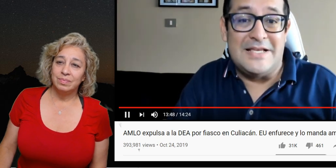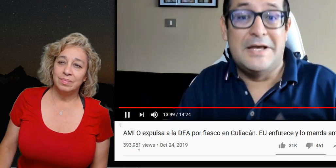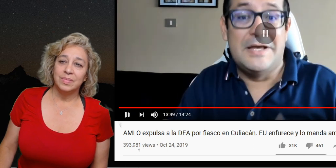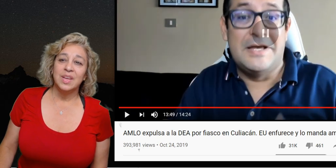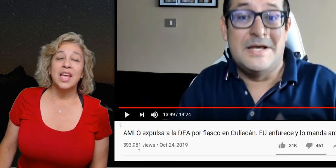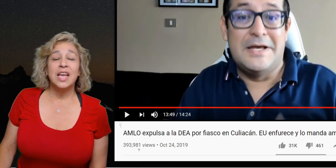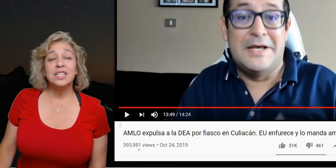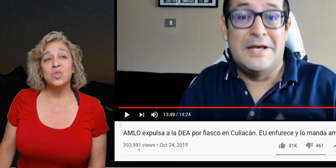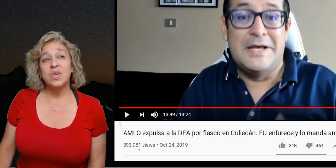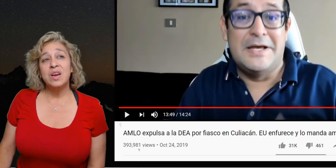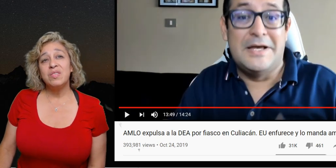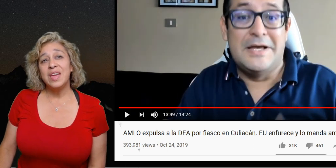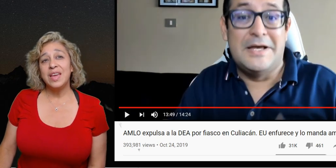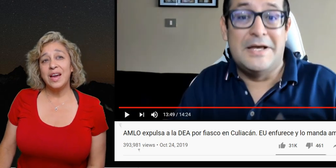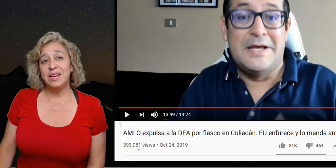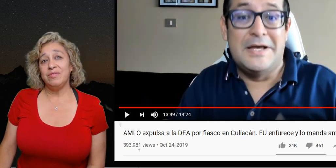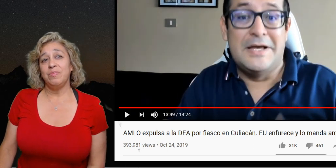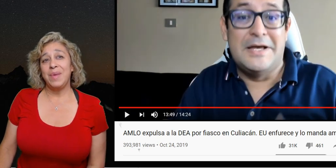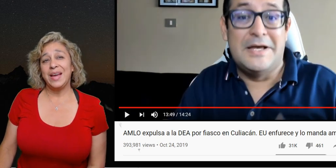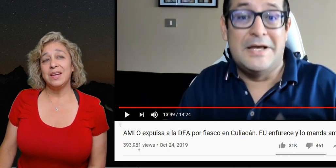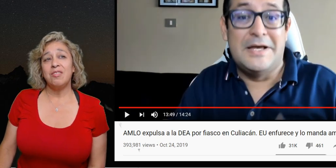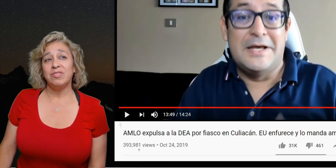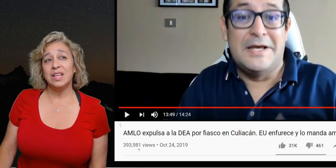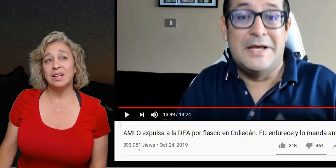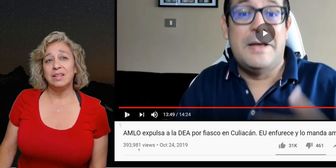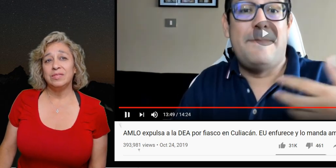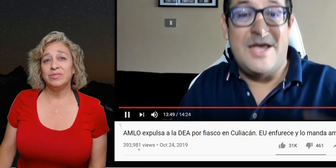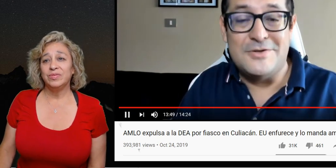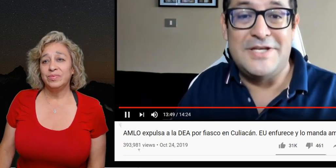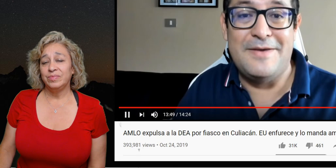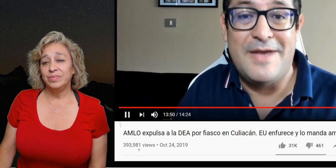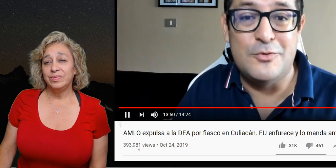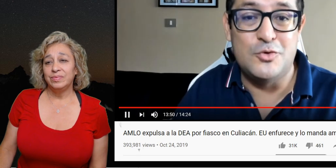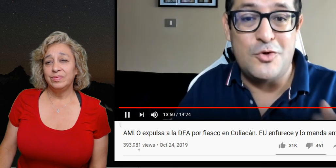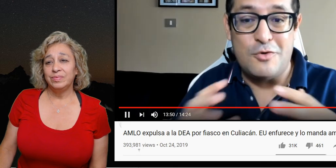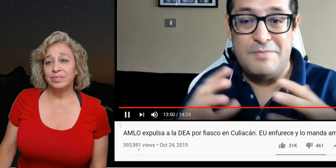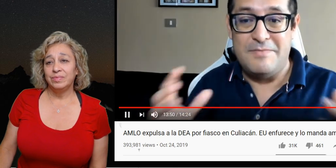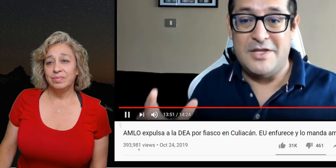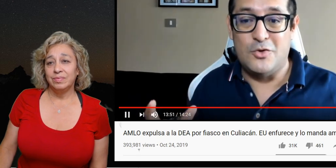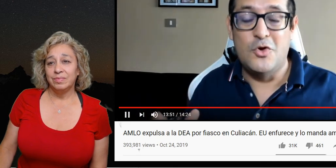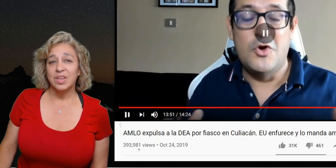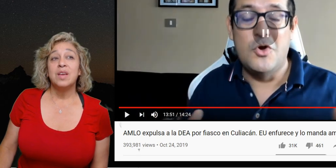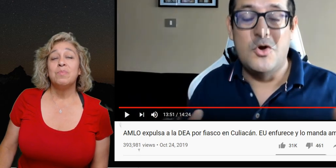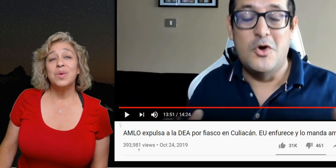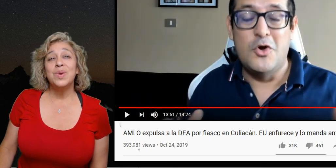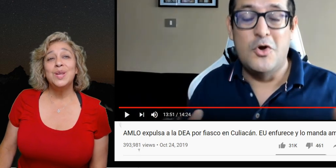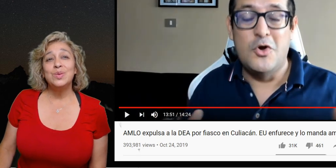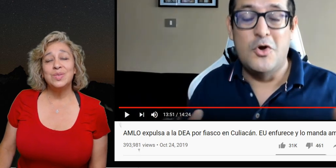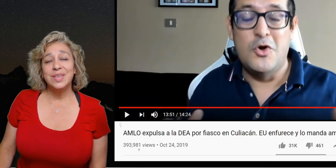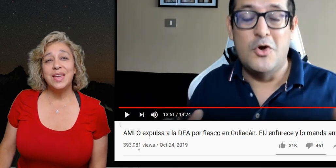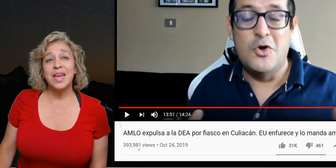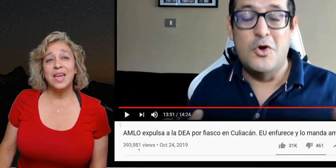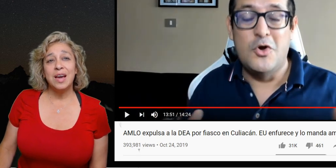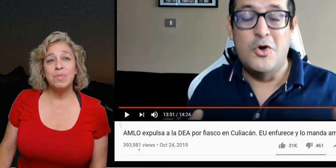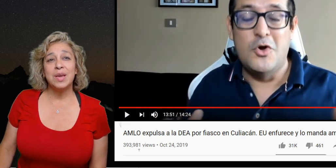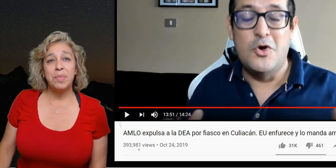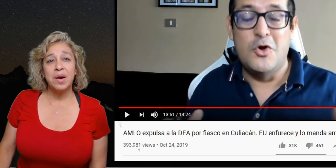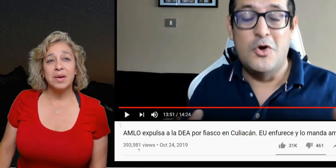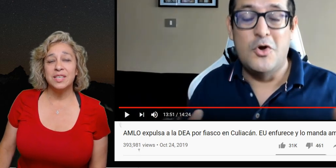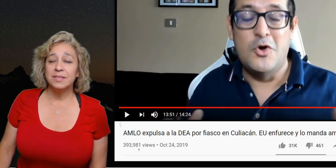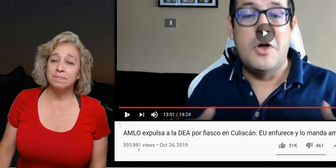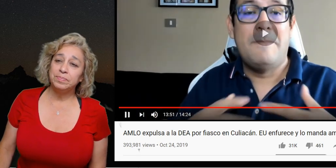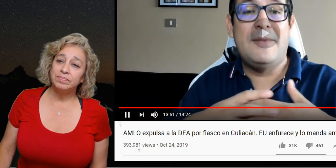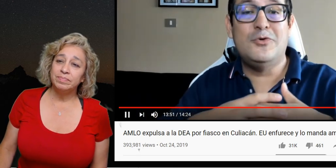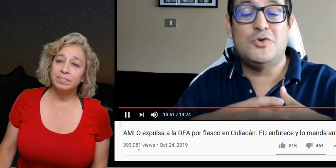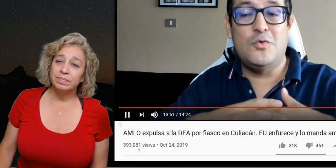para atrás. And so there, they kind of backed off a little. Pero sí, vemos un rompimiento. But we do see a coming